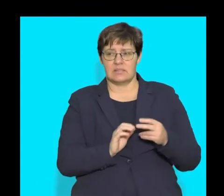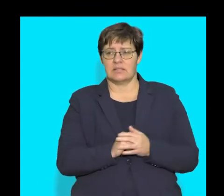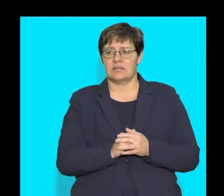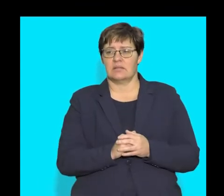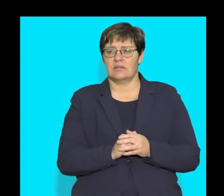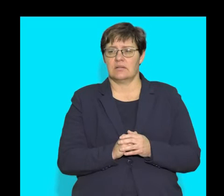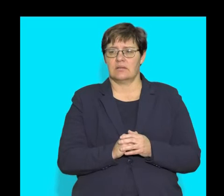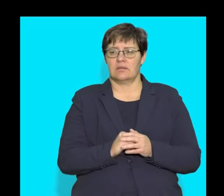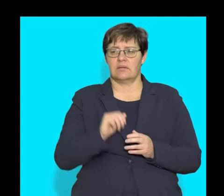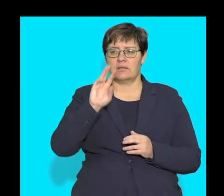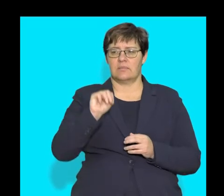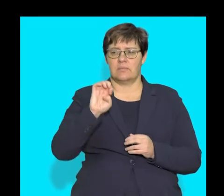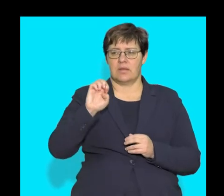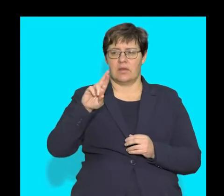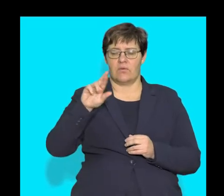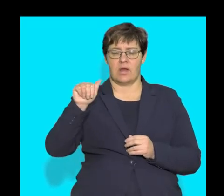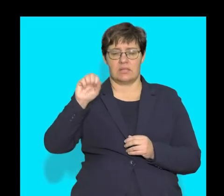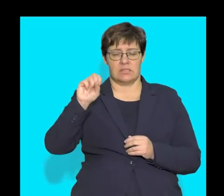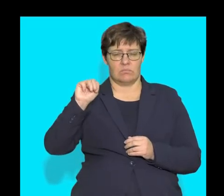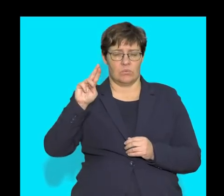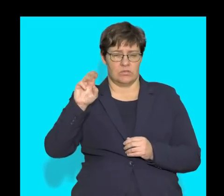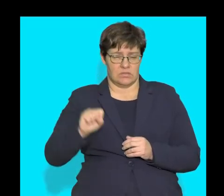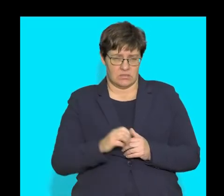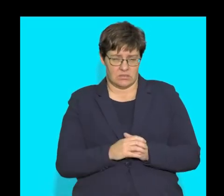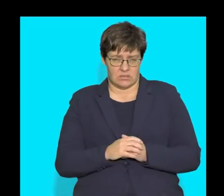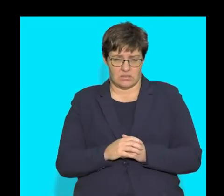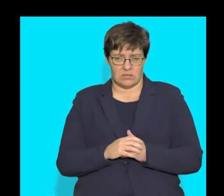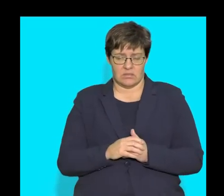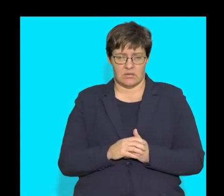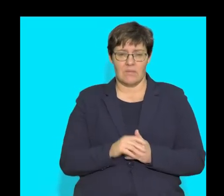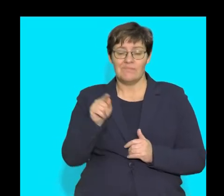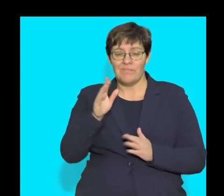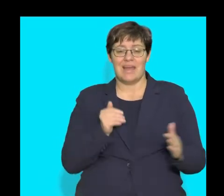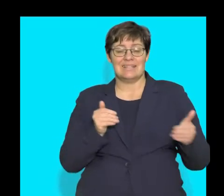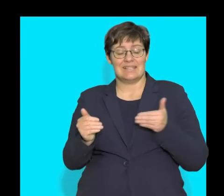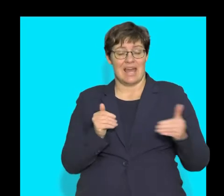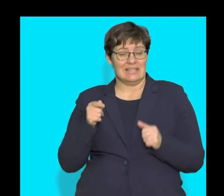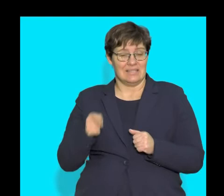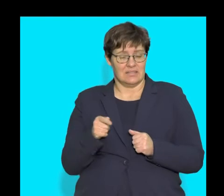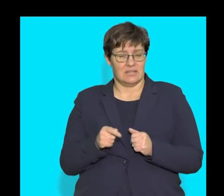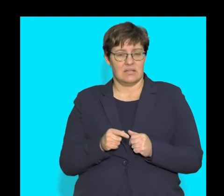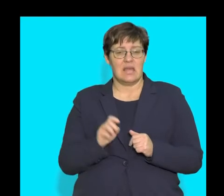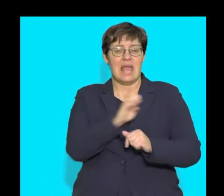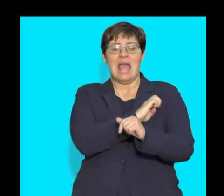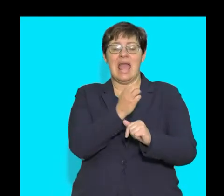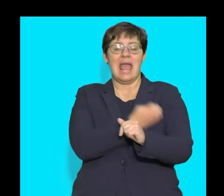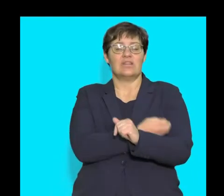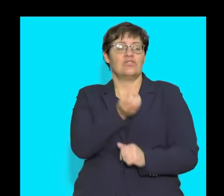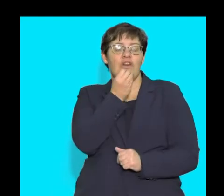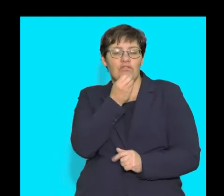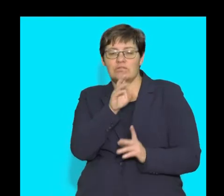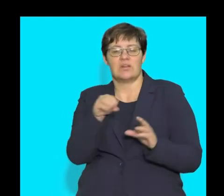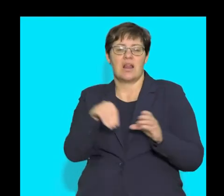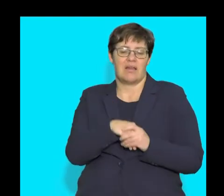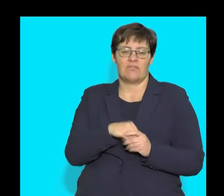disorder that we can talk about is called marasmus, and this is a diet that lacks energy